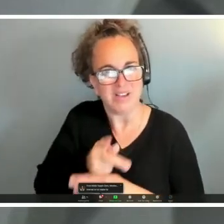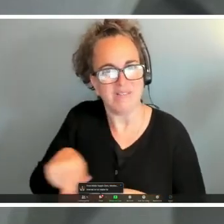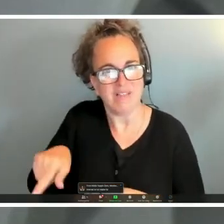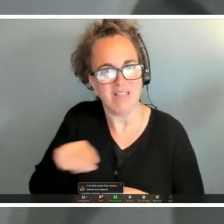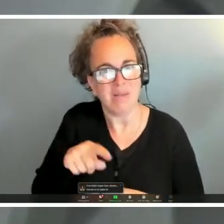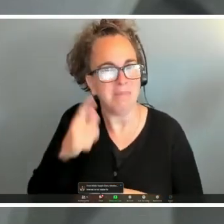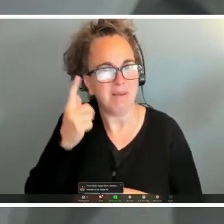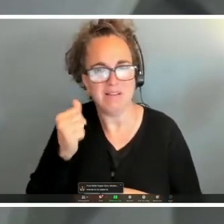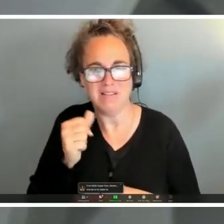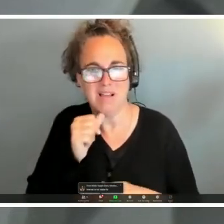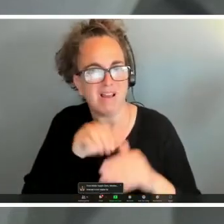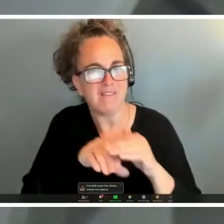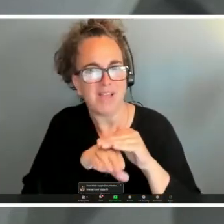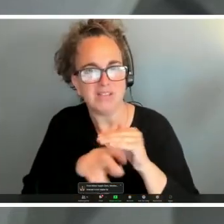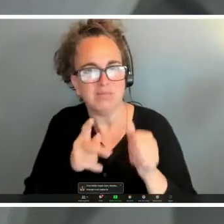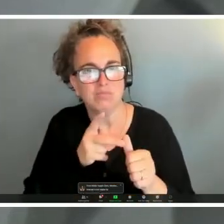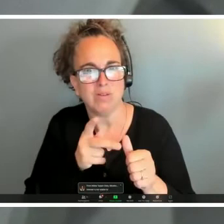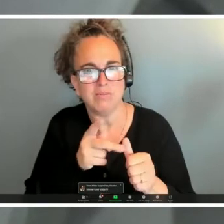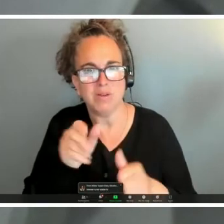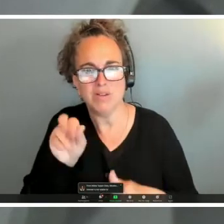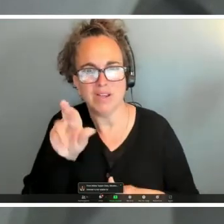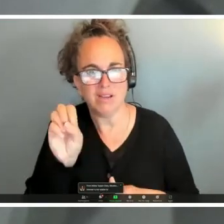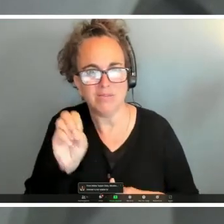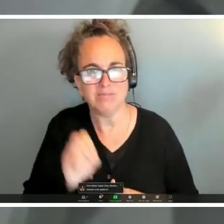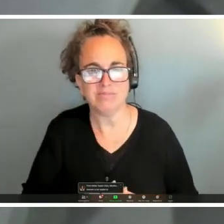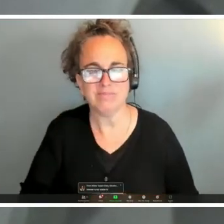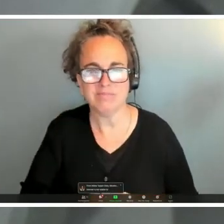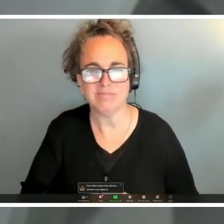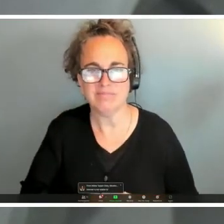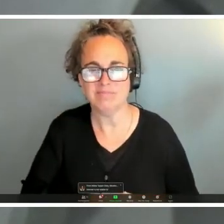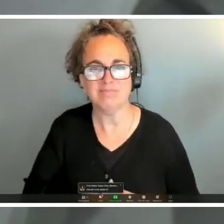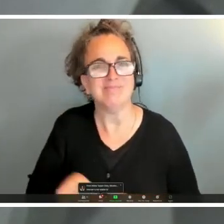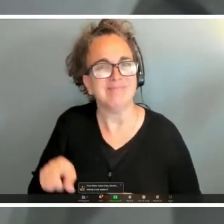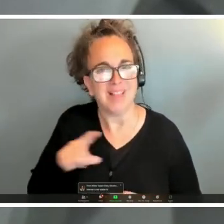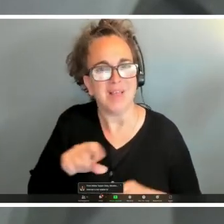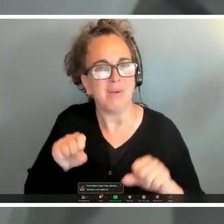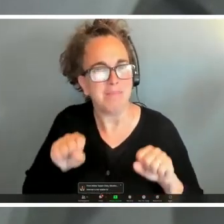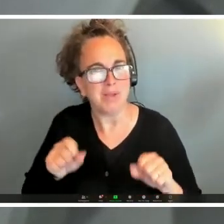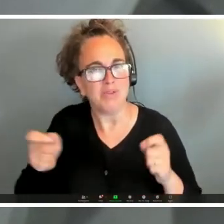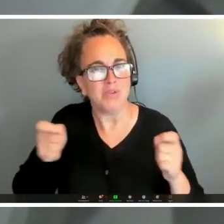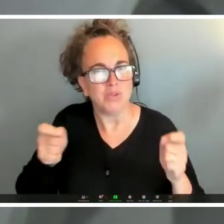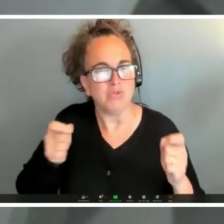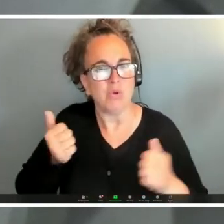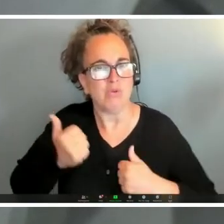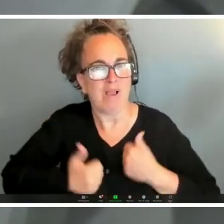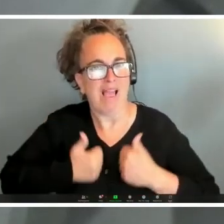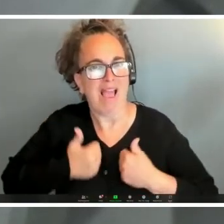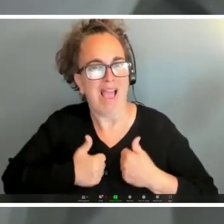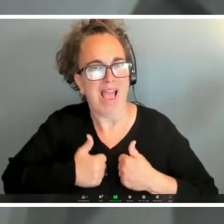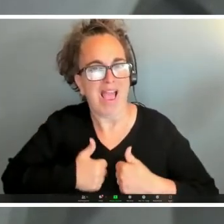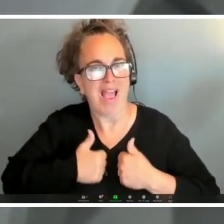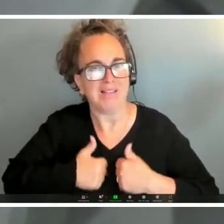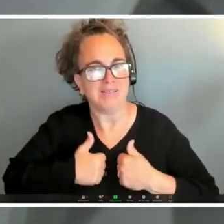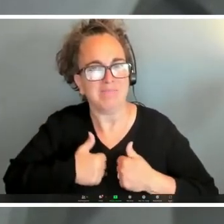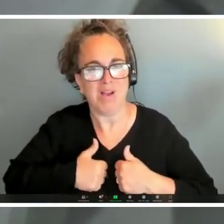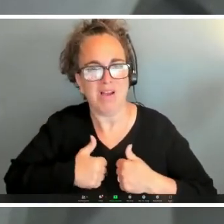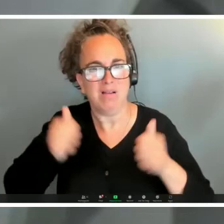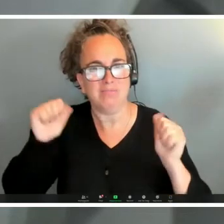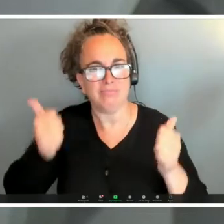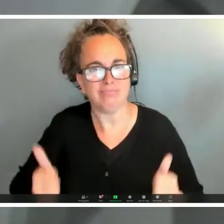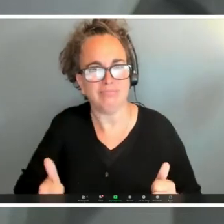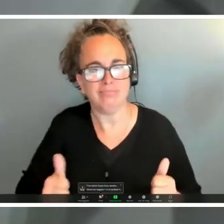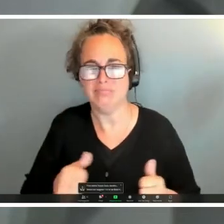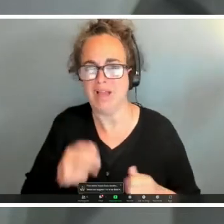because they didn't have access to primary care and the ability to control their asthma exacerbations. I've seen the devastation of